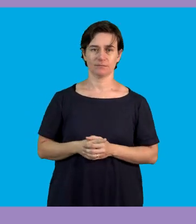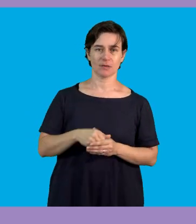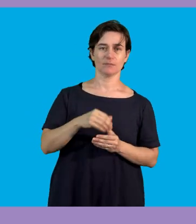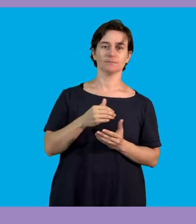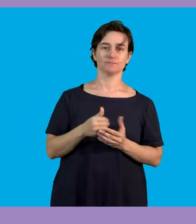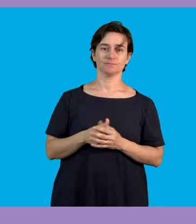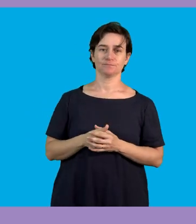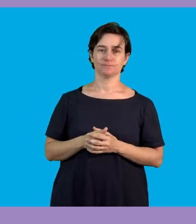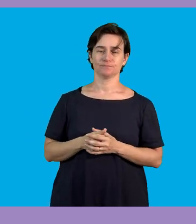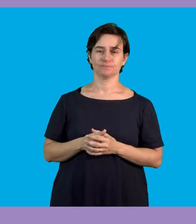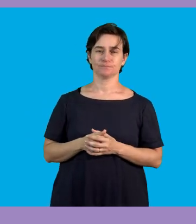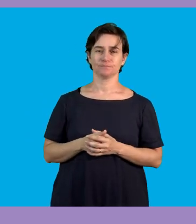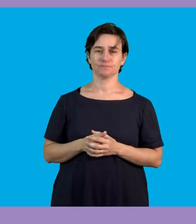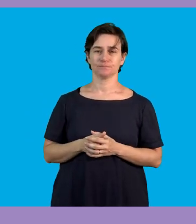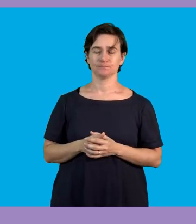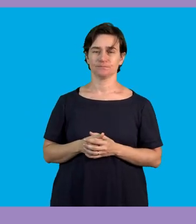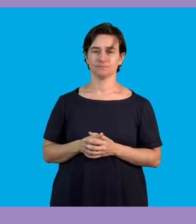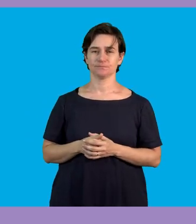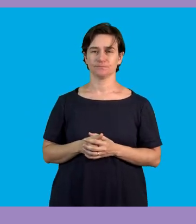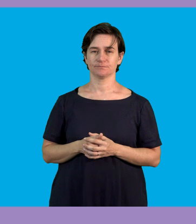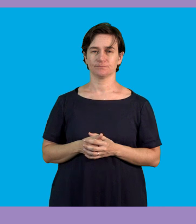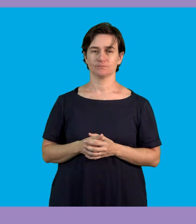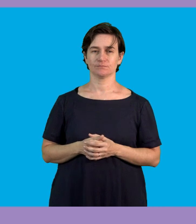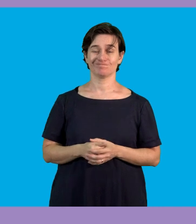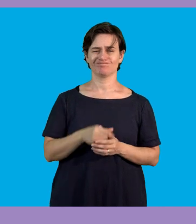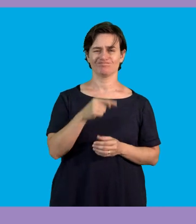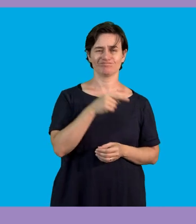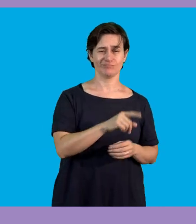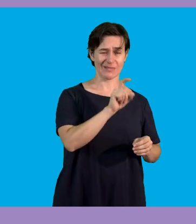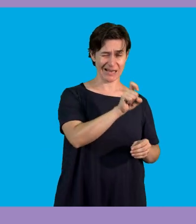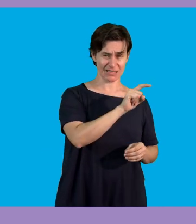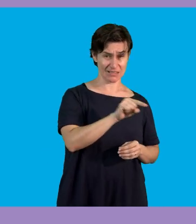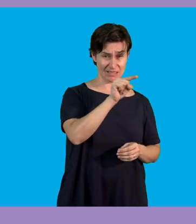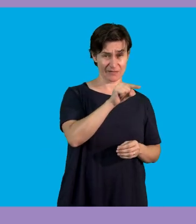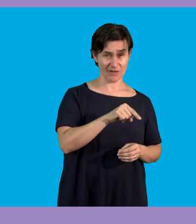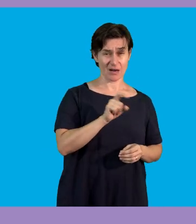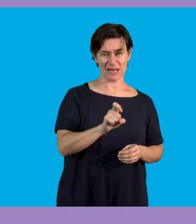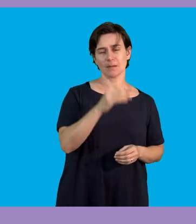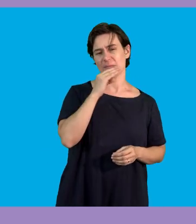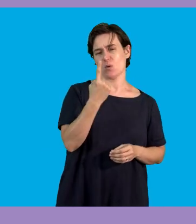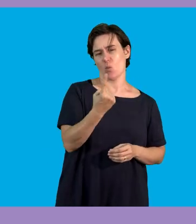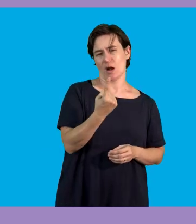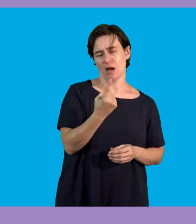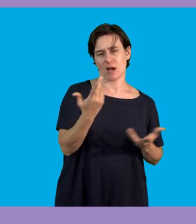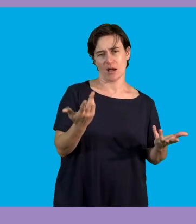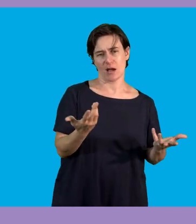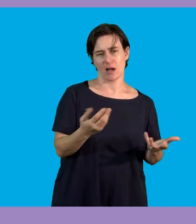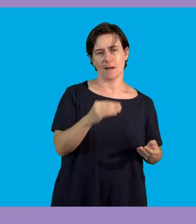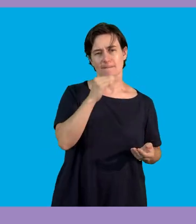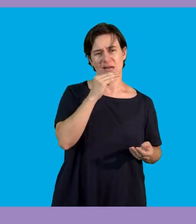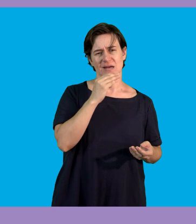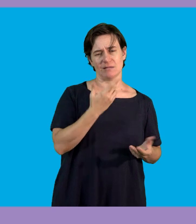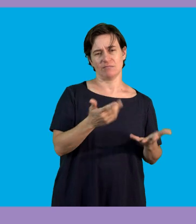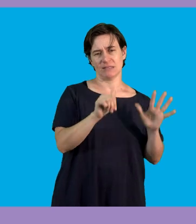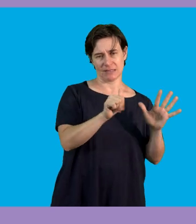by x, and then x divided by x would give us 1. 1 multiplied by